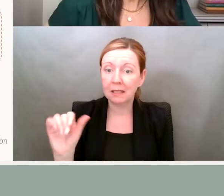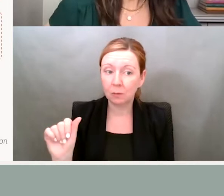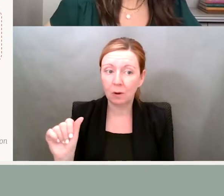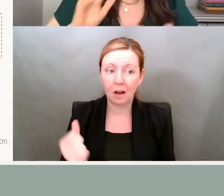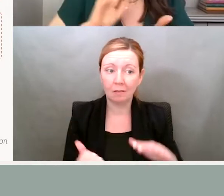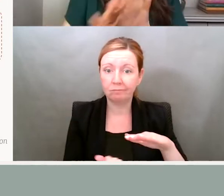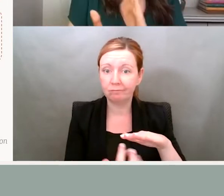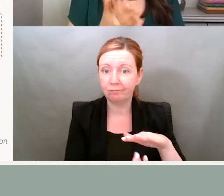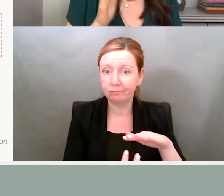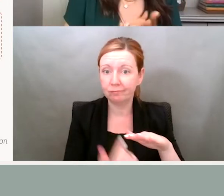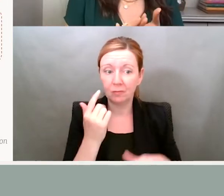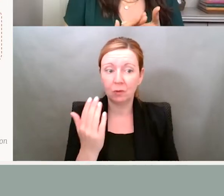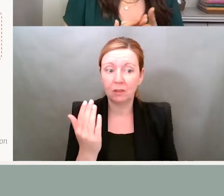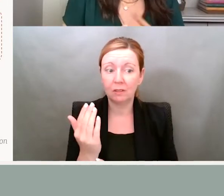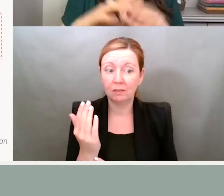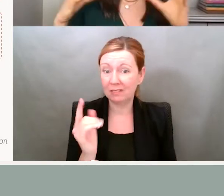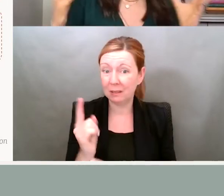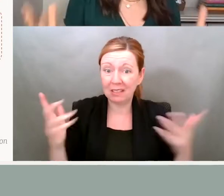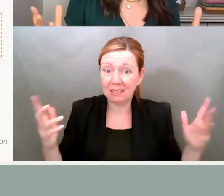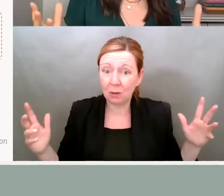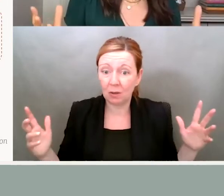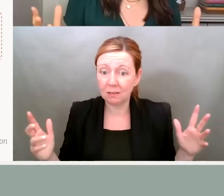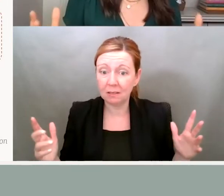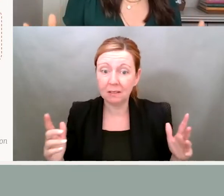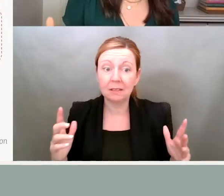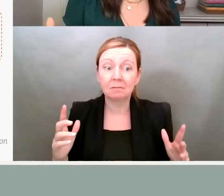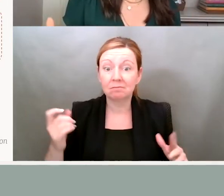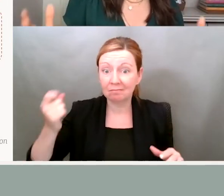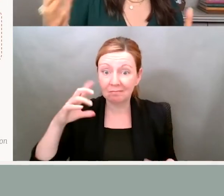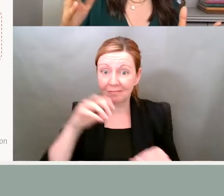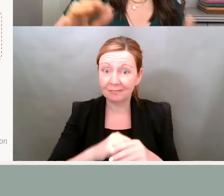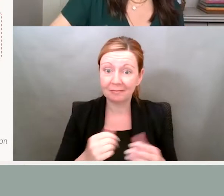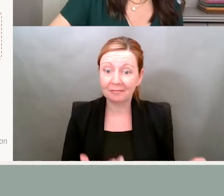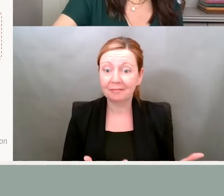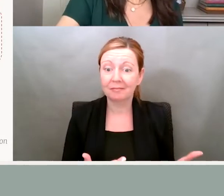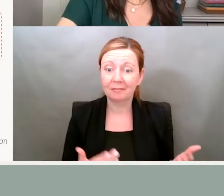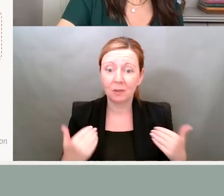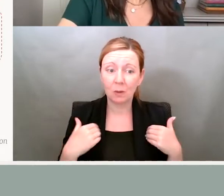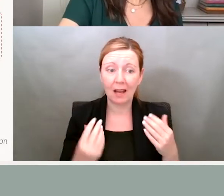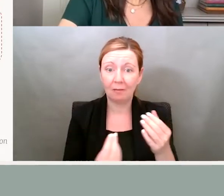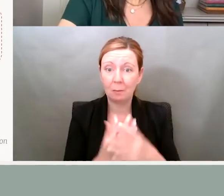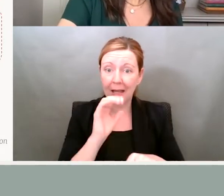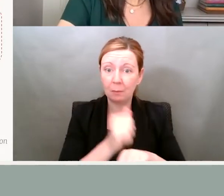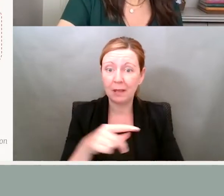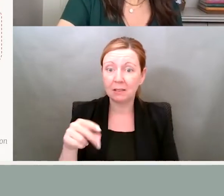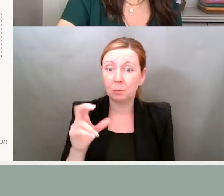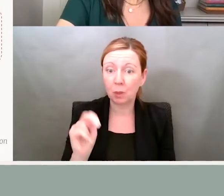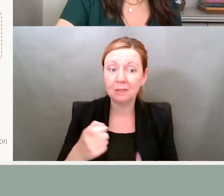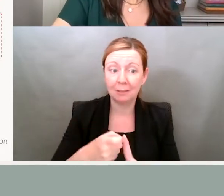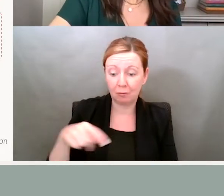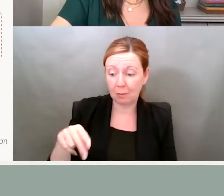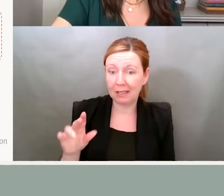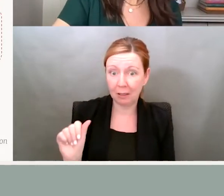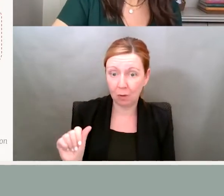for 15 minutes. That is it. Now within, you've got a plant-based protein from the quinoa, 8 grams